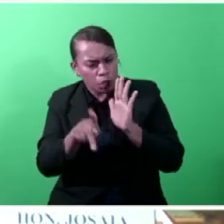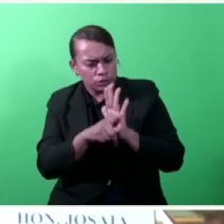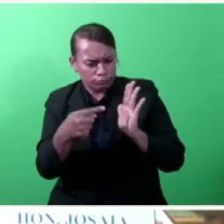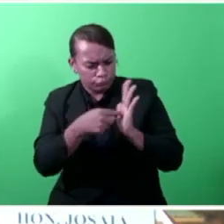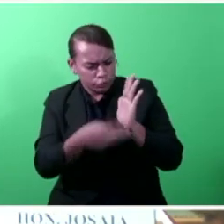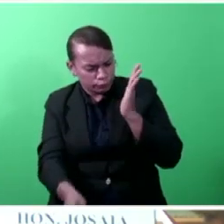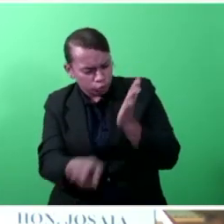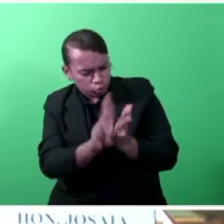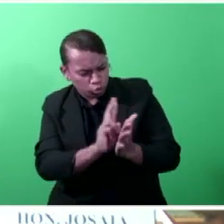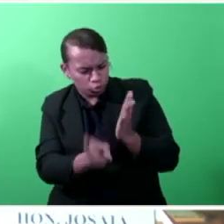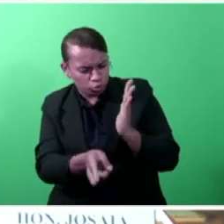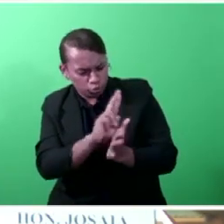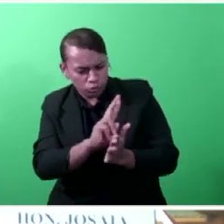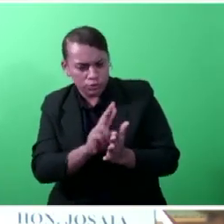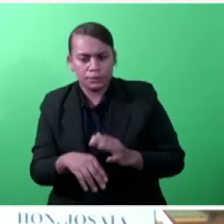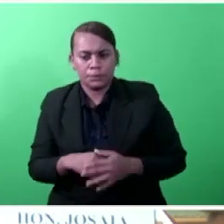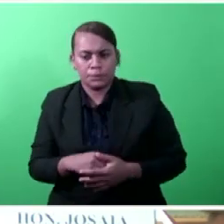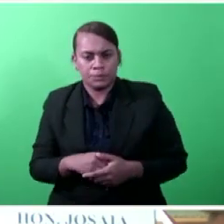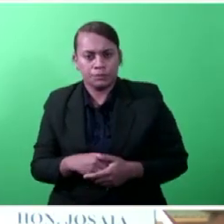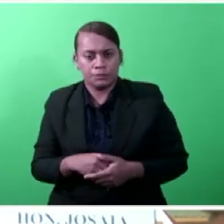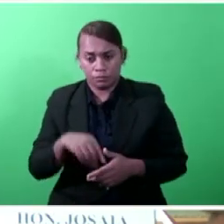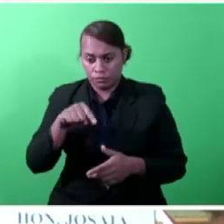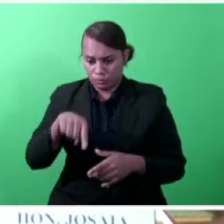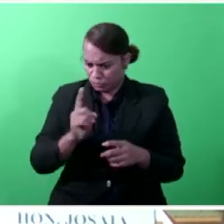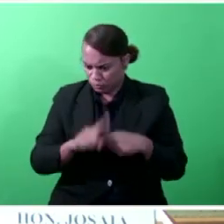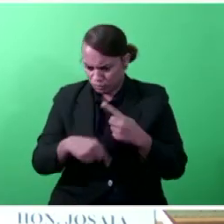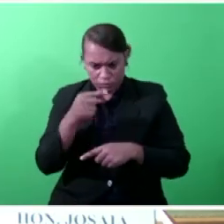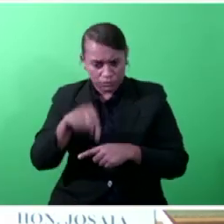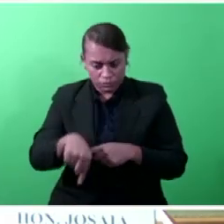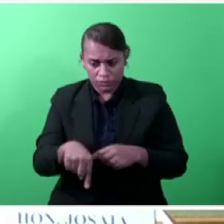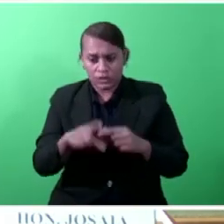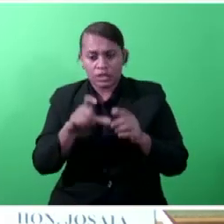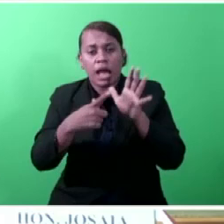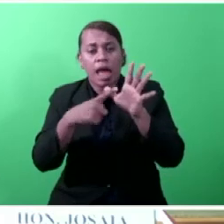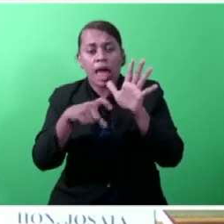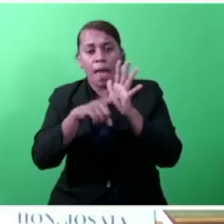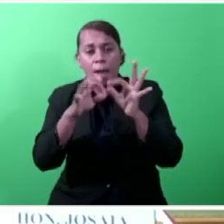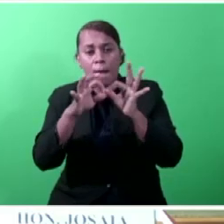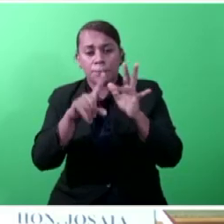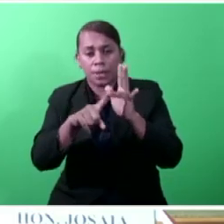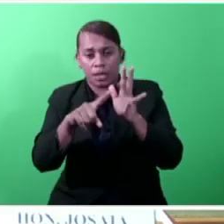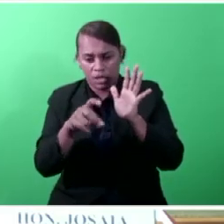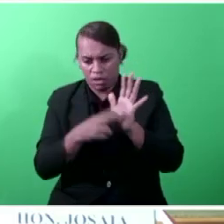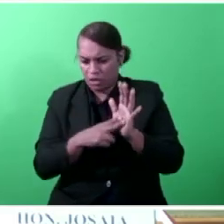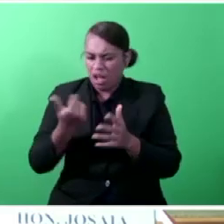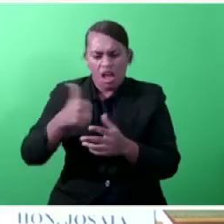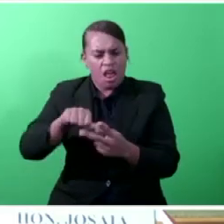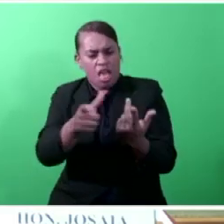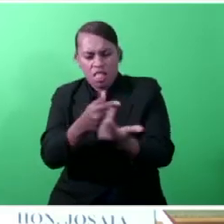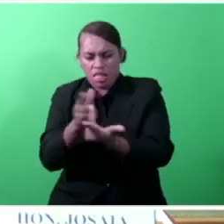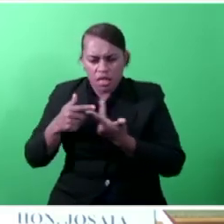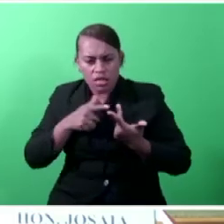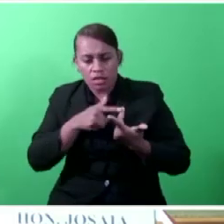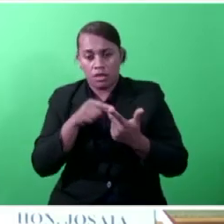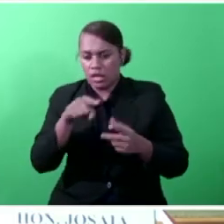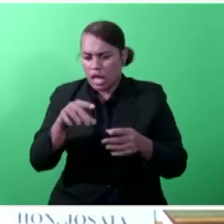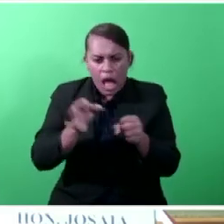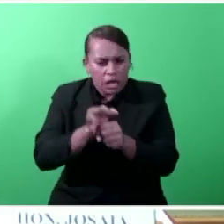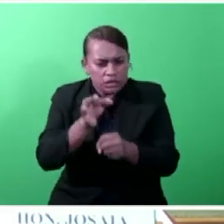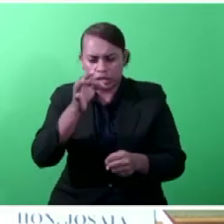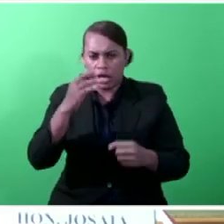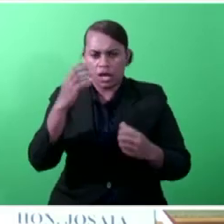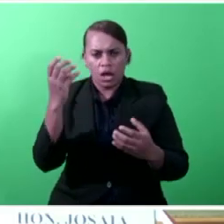about carbon fluorocarbons, whether it's about various other measures that we do take vis-à-vis our environment,